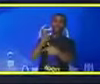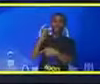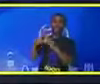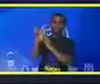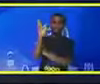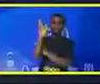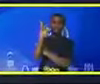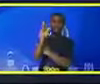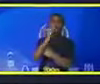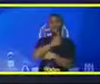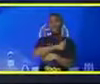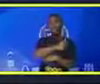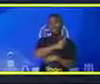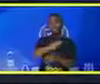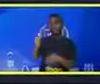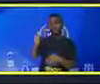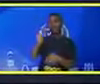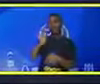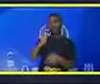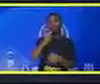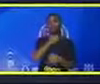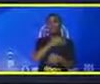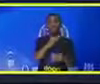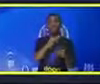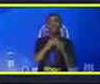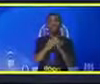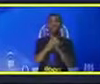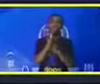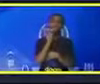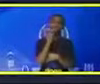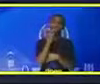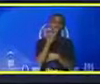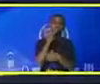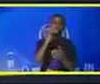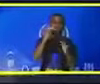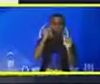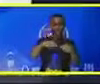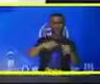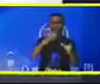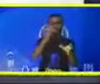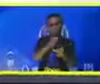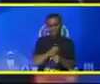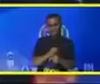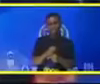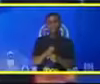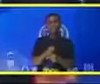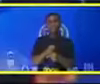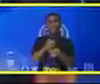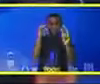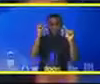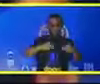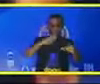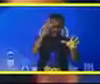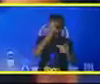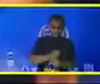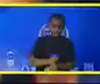favor is merited. What then is the value of knowledge? You can program favor intentionally.